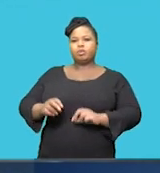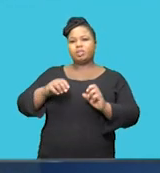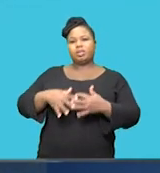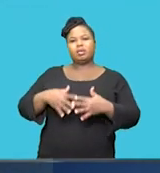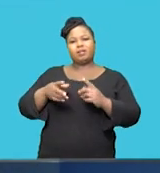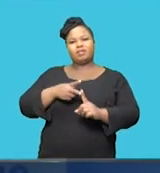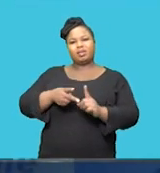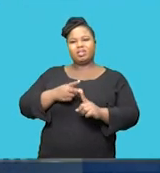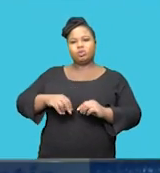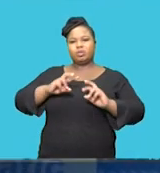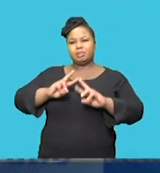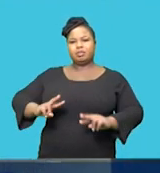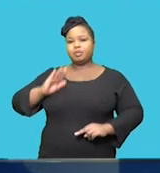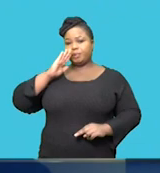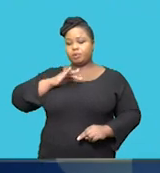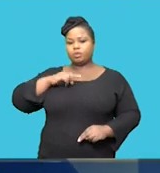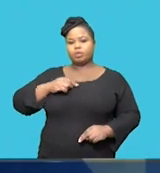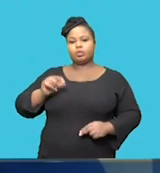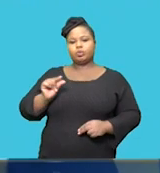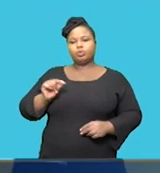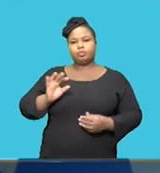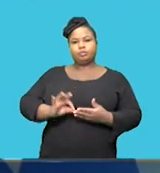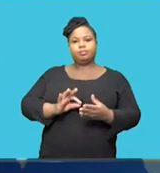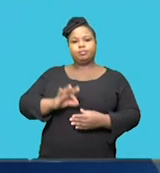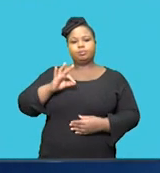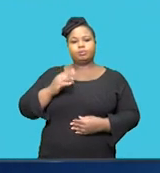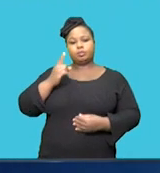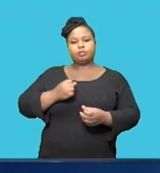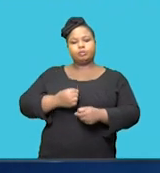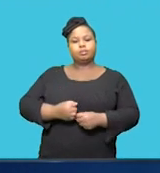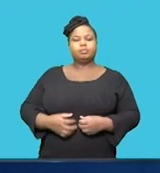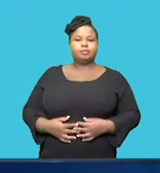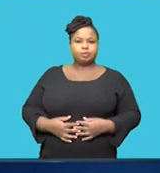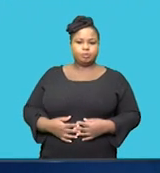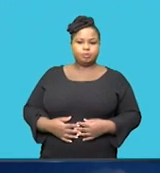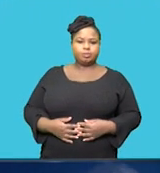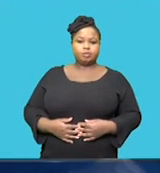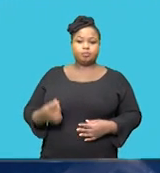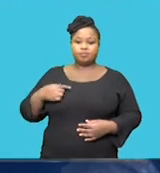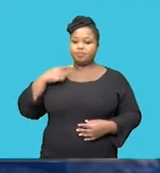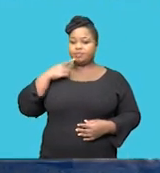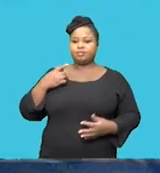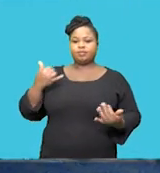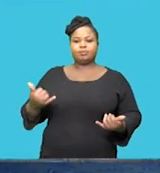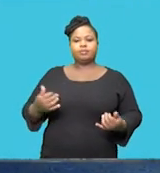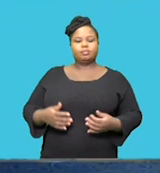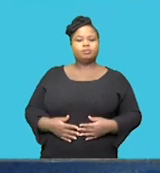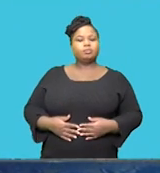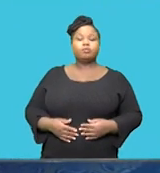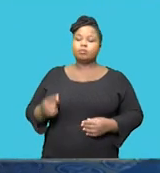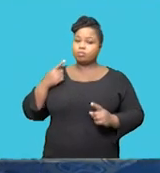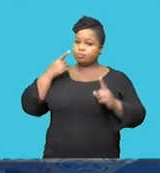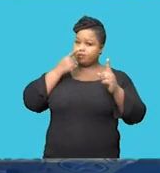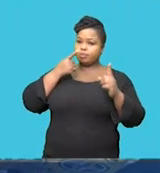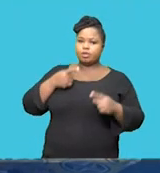qela njengoba kusiyiwa kunyulo lukazwelonke kunyaka ozayo, esithi injongo yabo